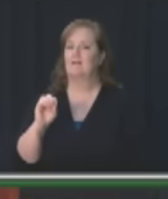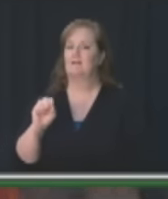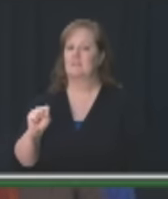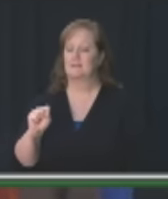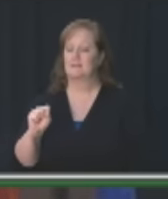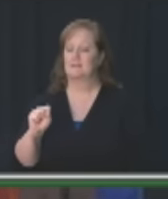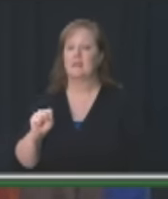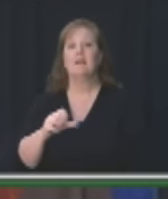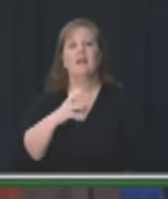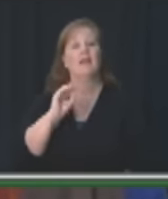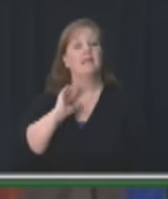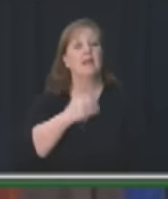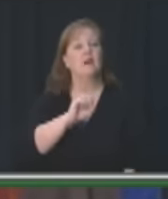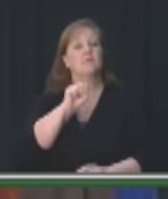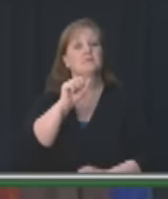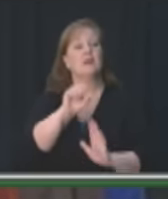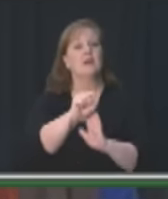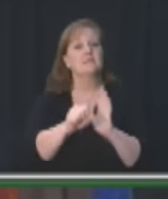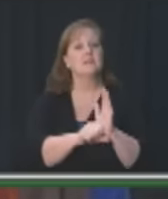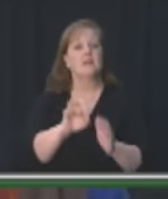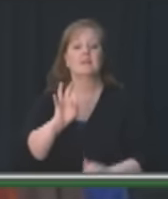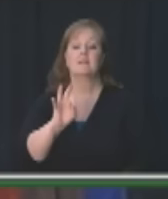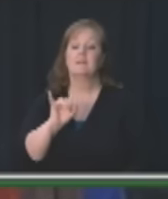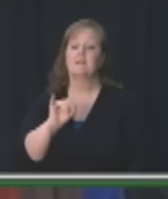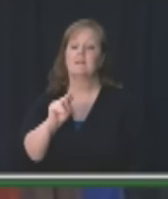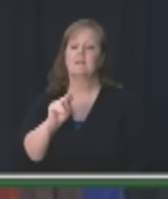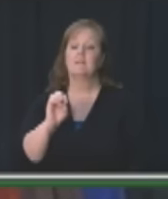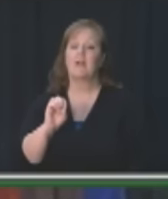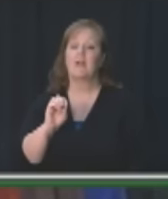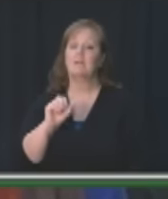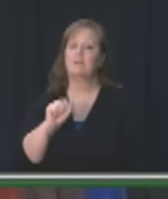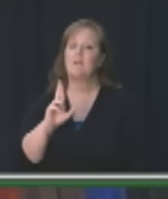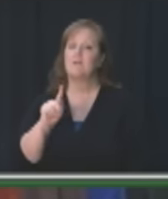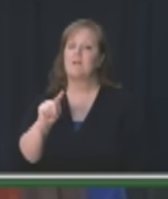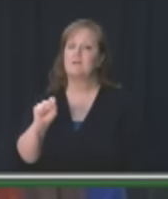the Sacramento State Fine Arts Brass Ensemble.